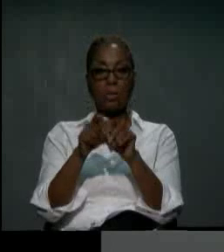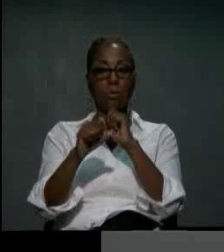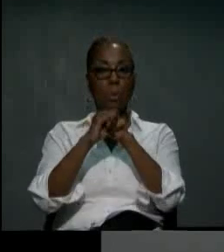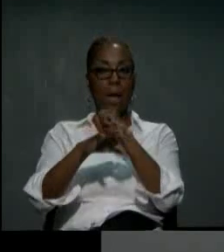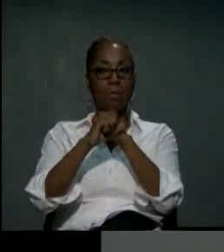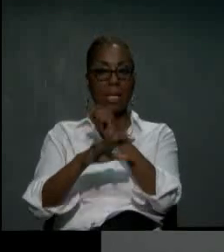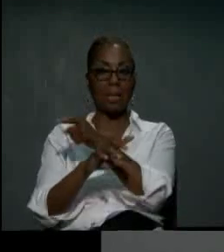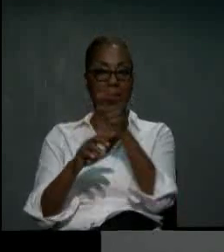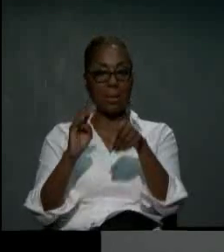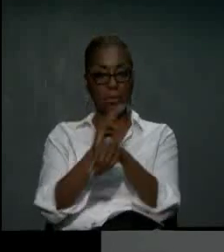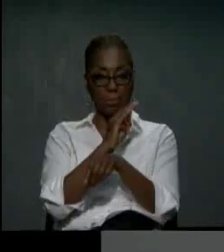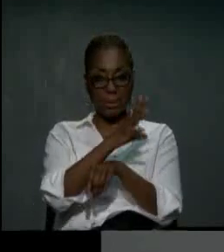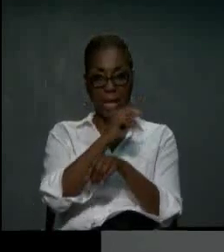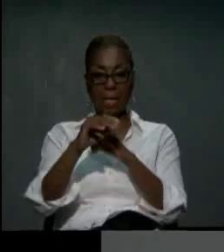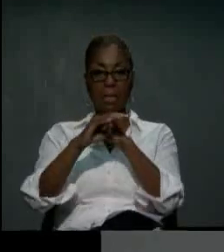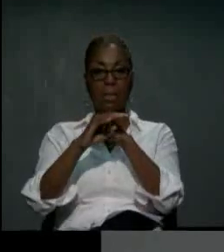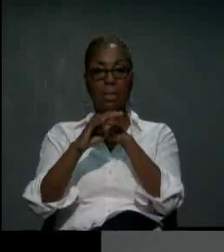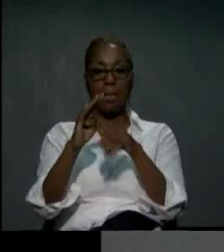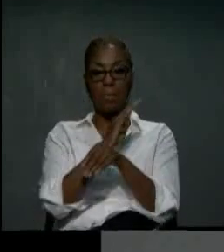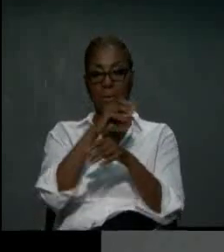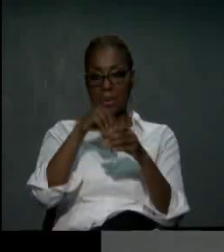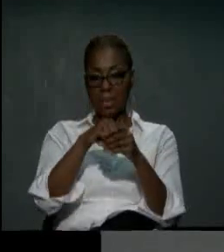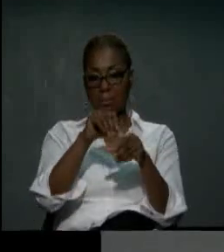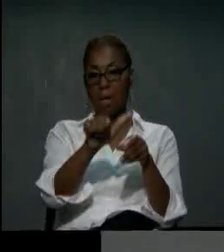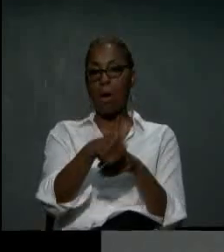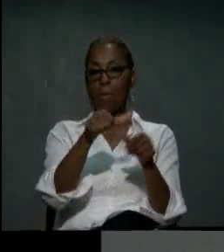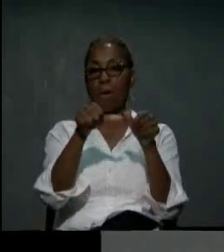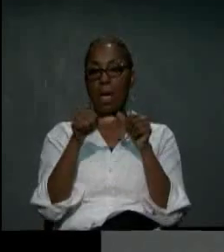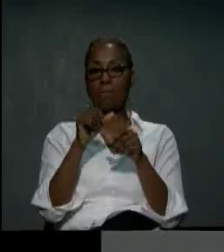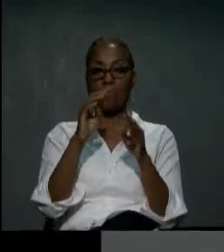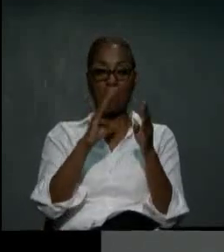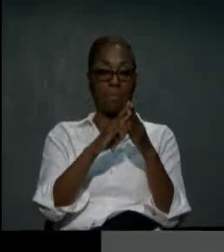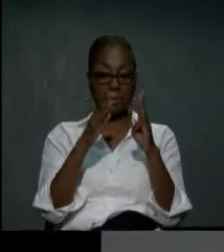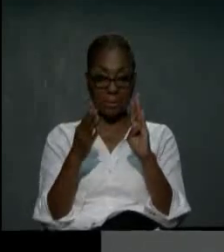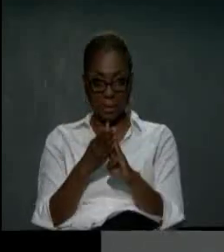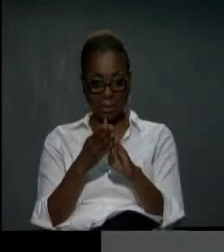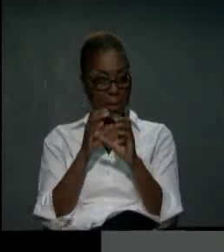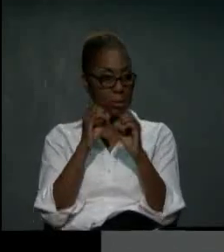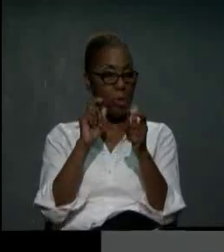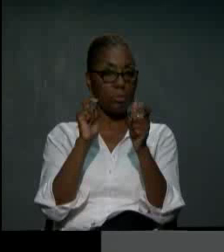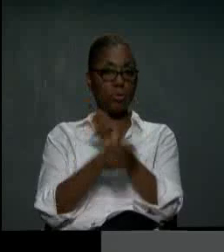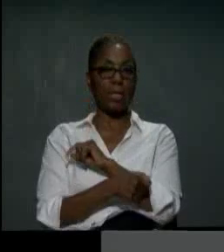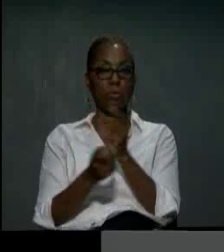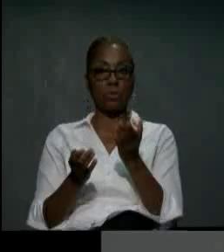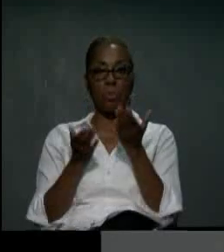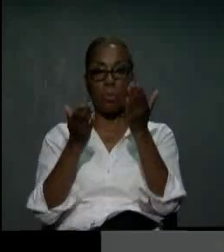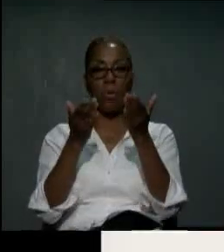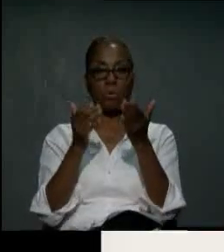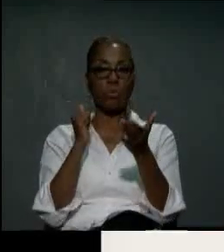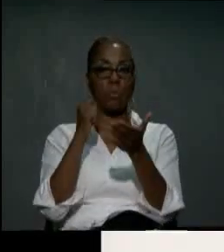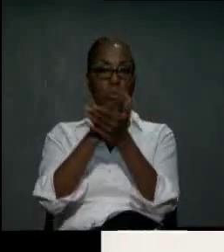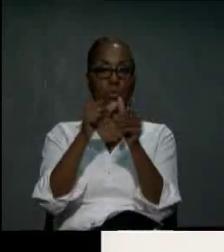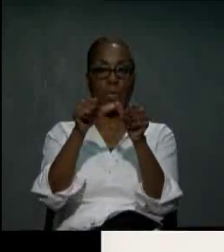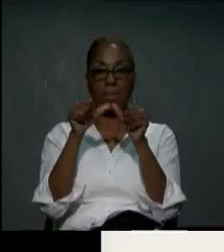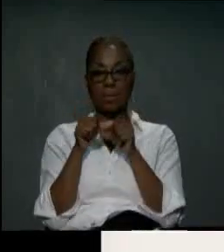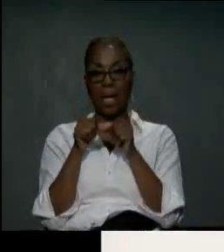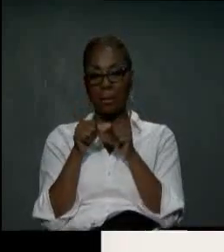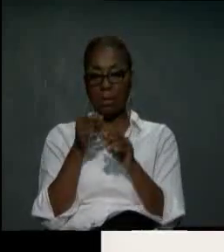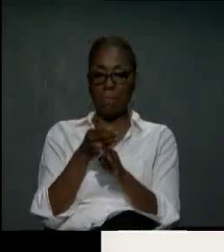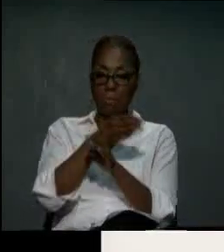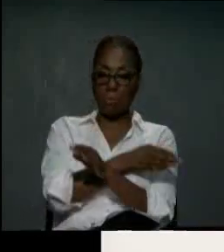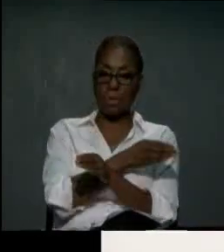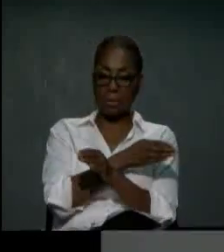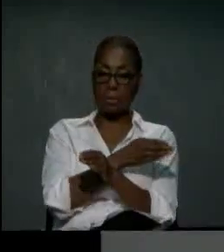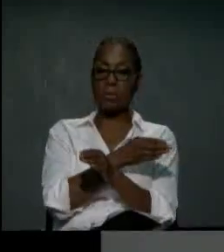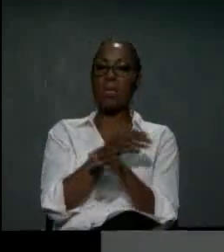his business as well as businesses located in other areas of the city. There are no changes proposed to the approved site plan or the previously